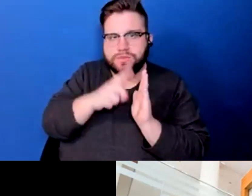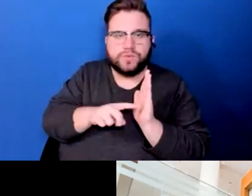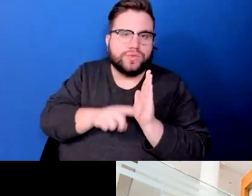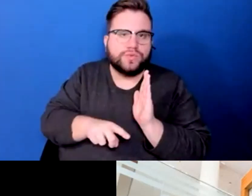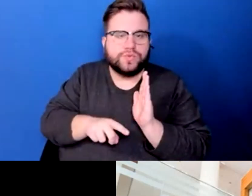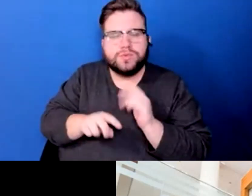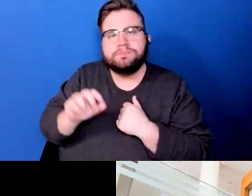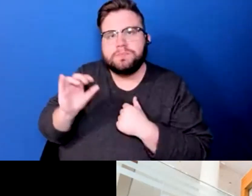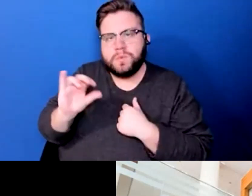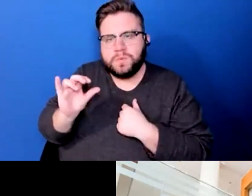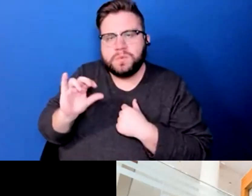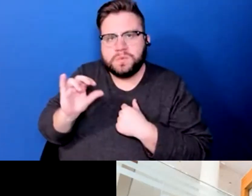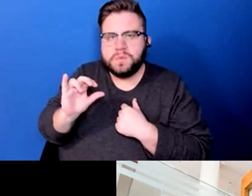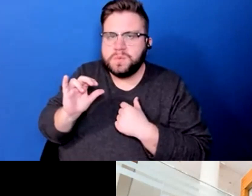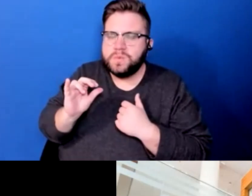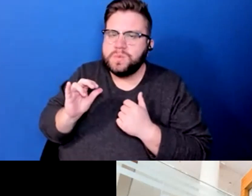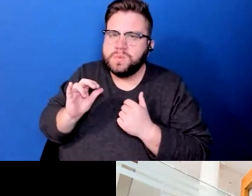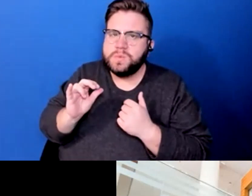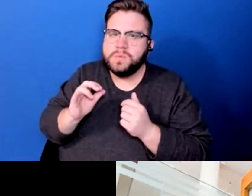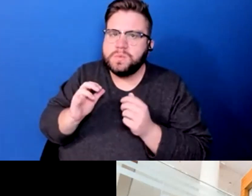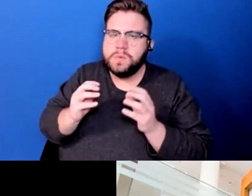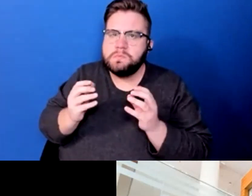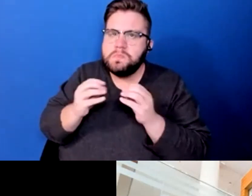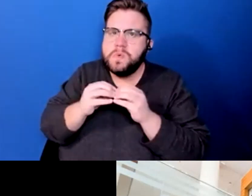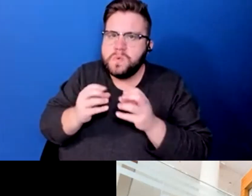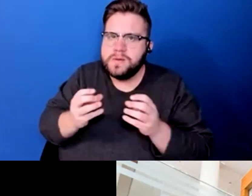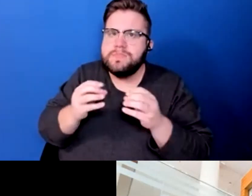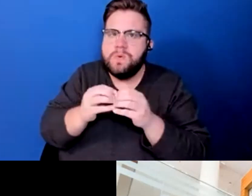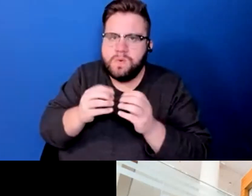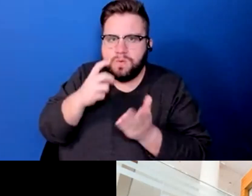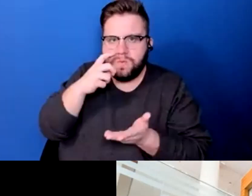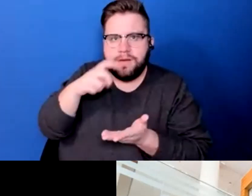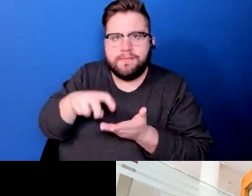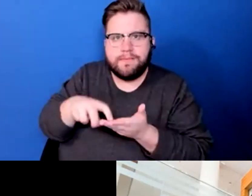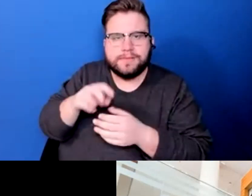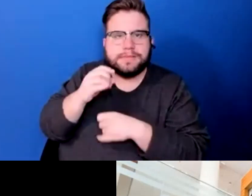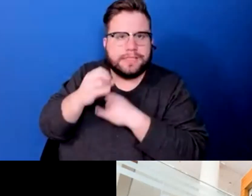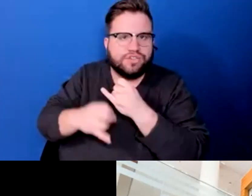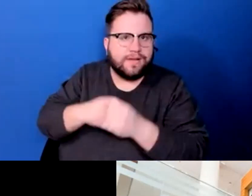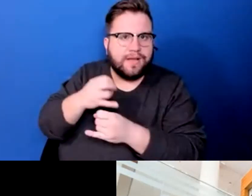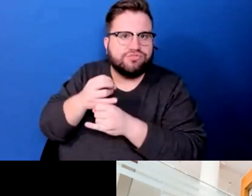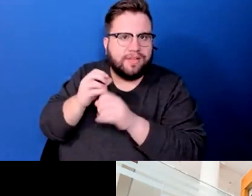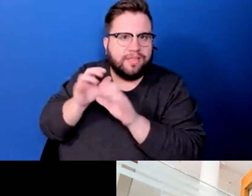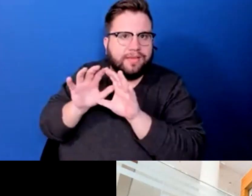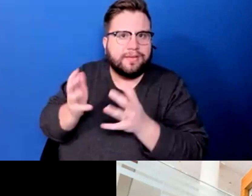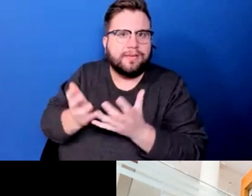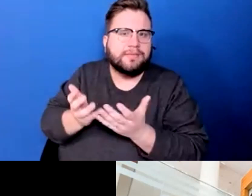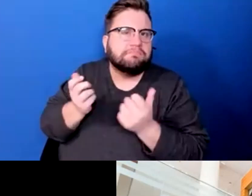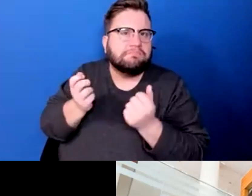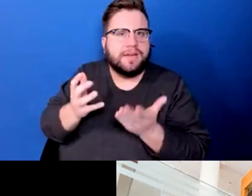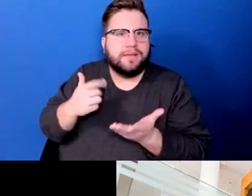say that this has been increasingly recognized internationally. And so many of us are members of the